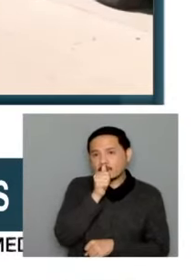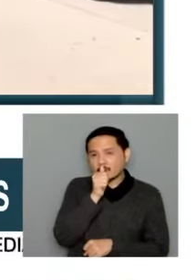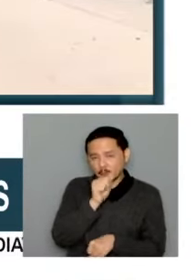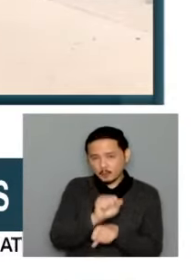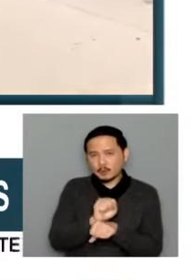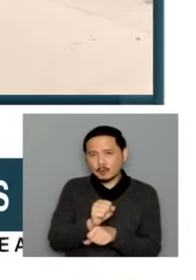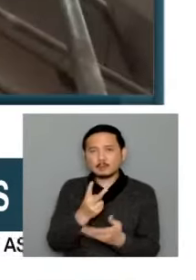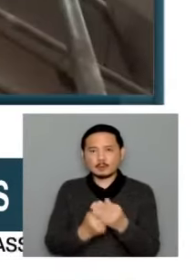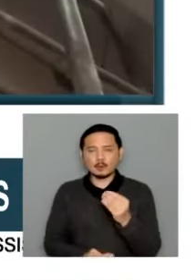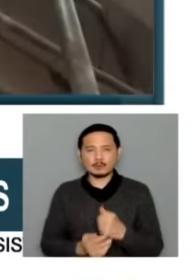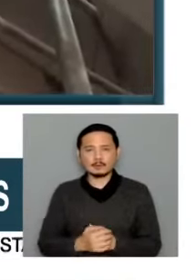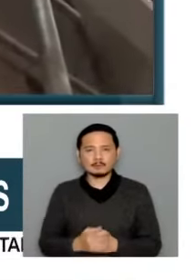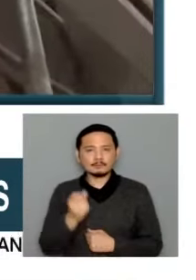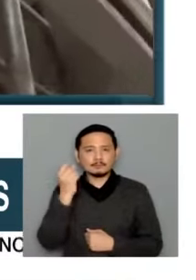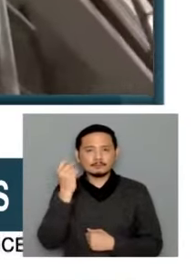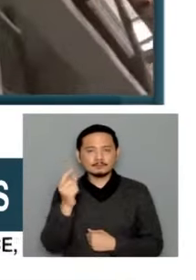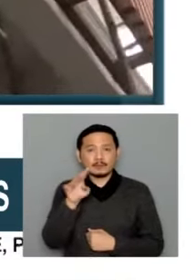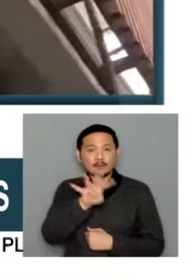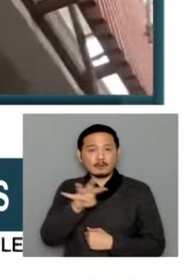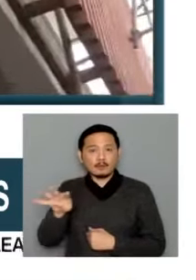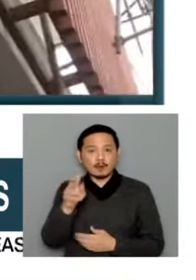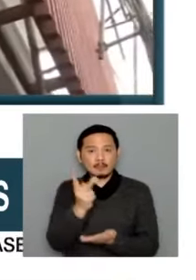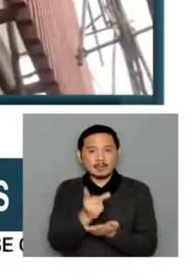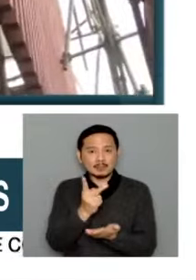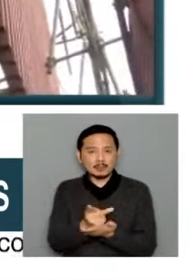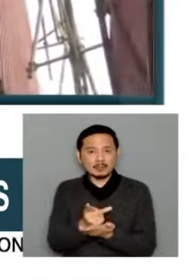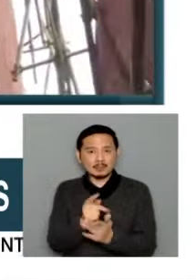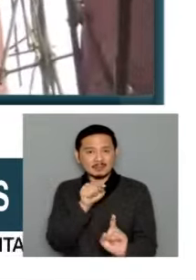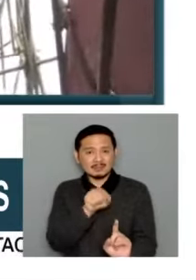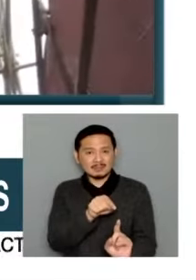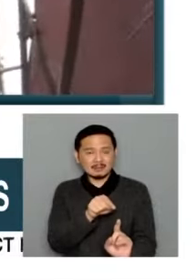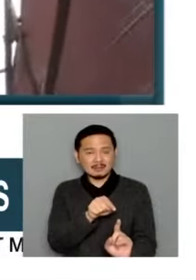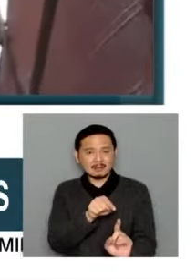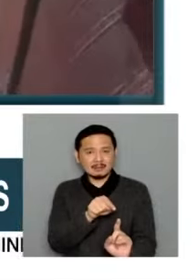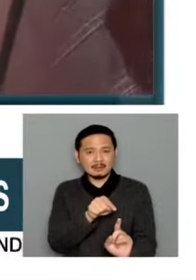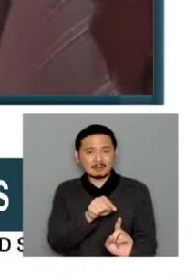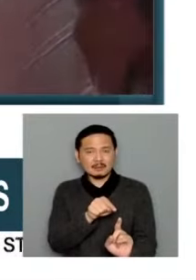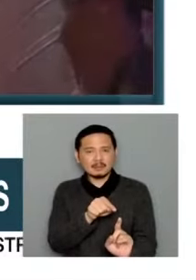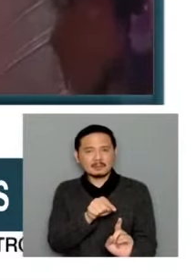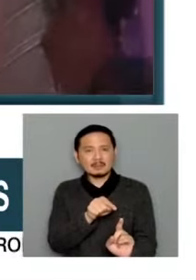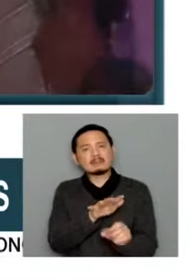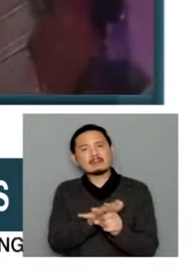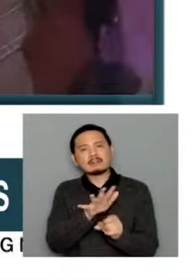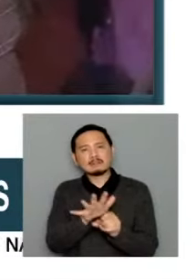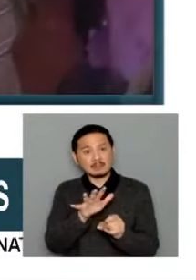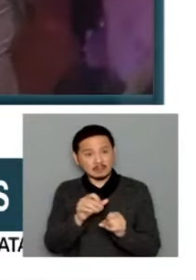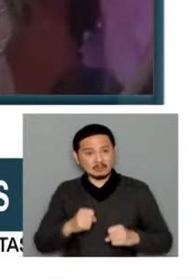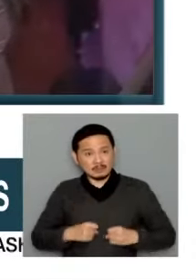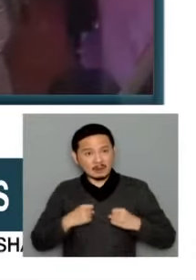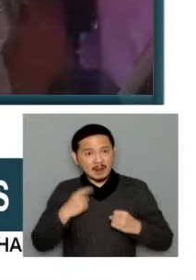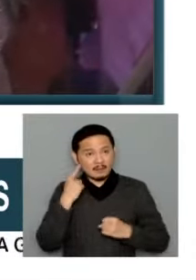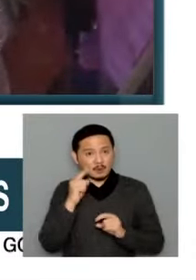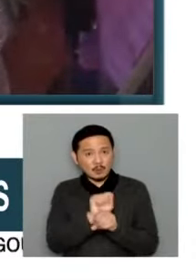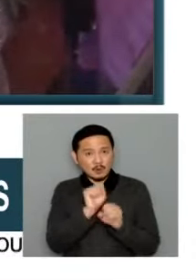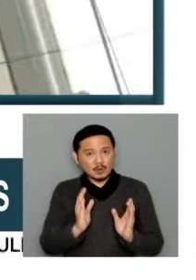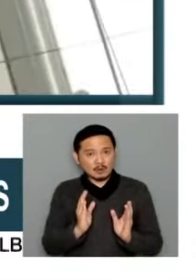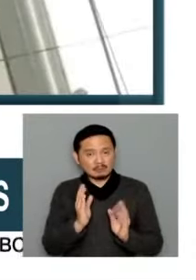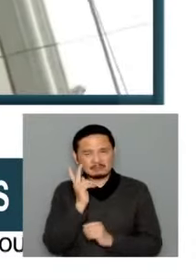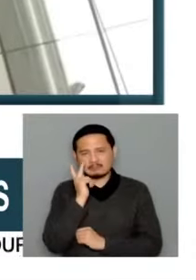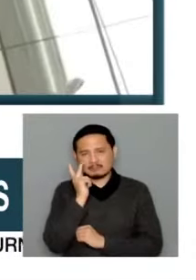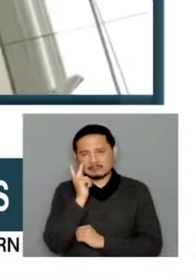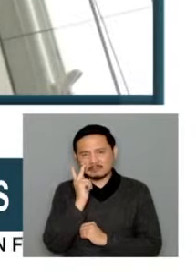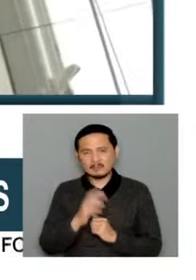is 44 pesos counts for survival concerns of workers. You know, the current contribution rate